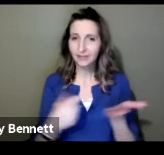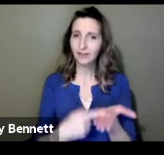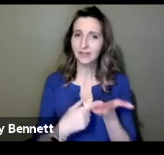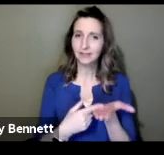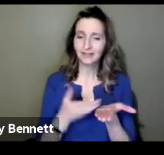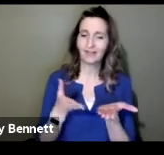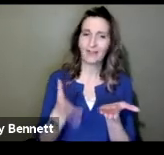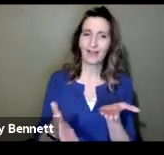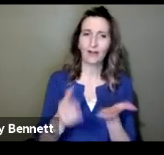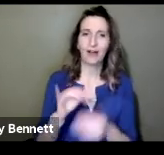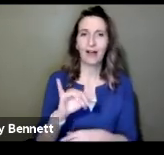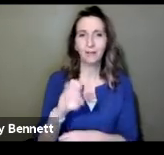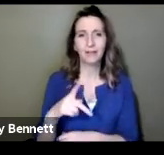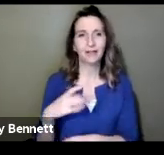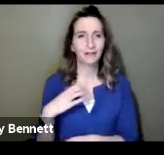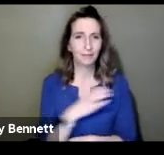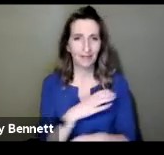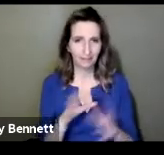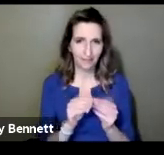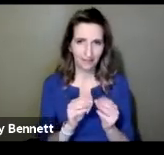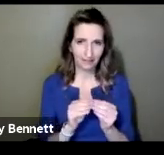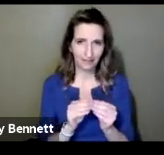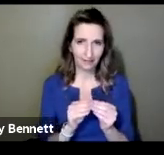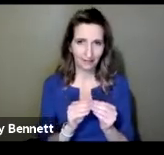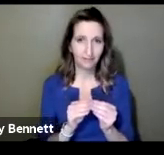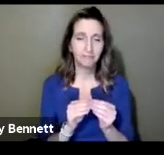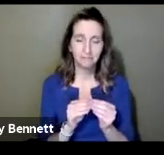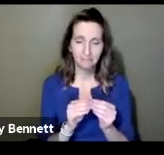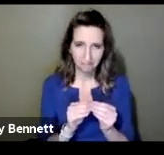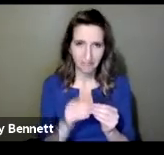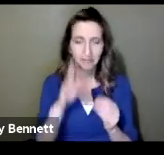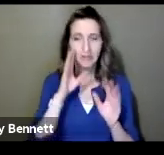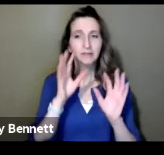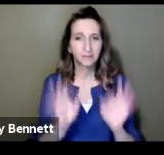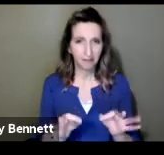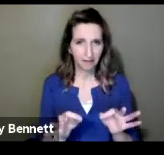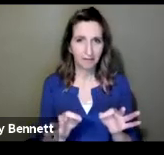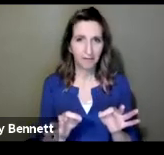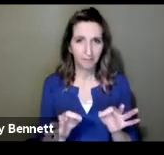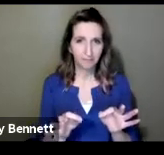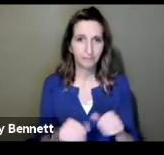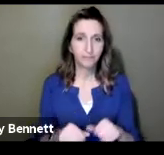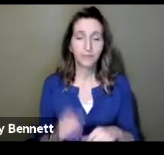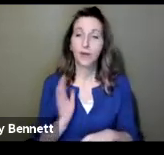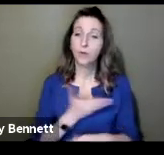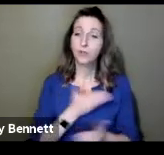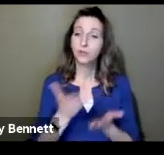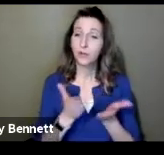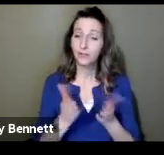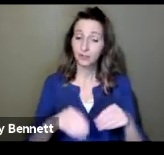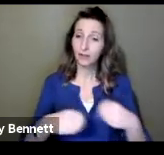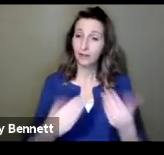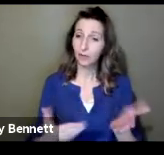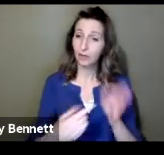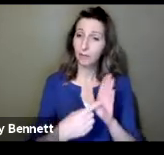IEP committee um, meeting. And so service delivery model is dependent on the